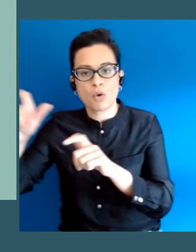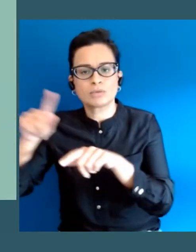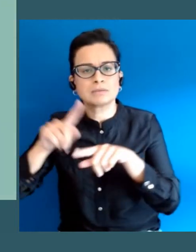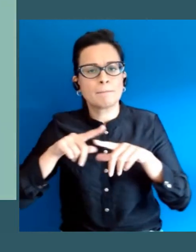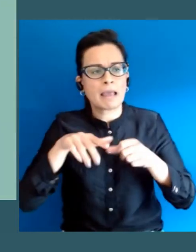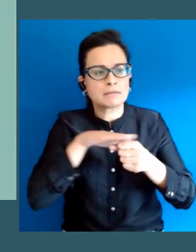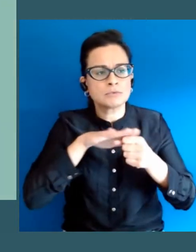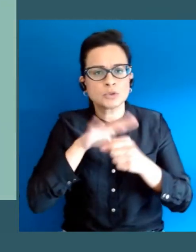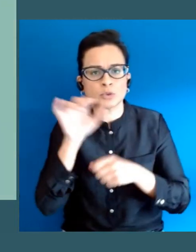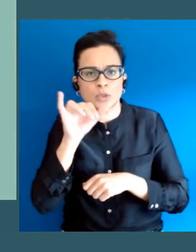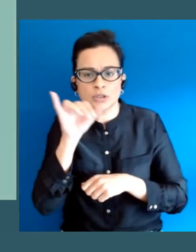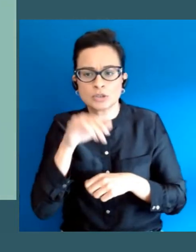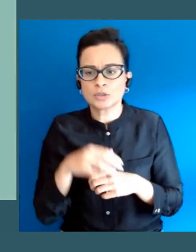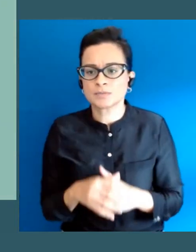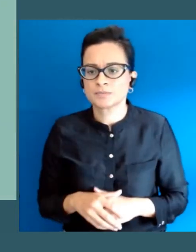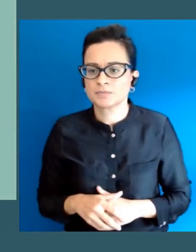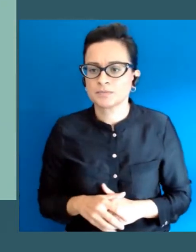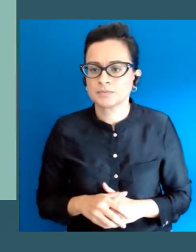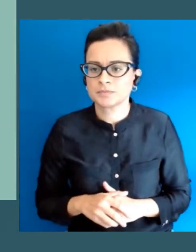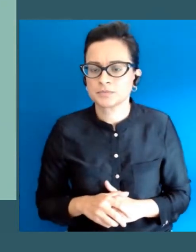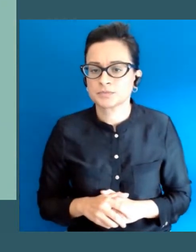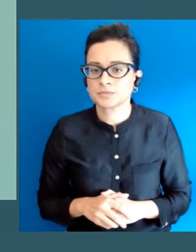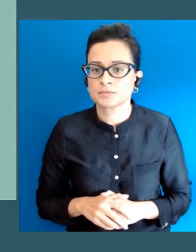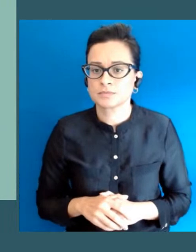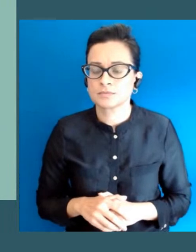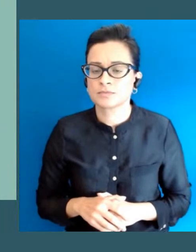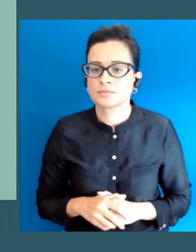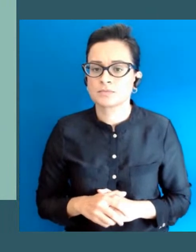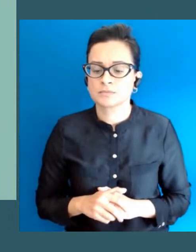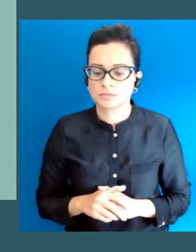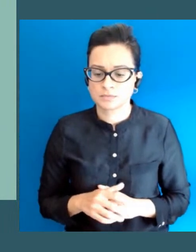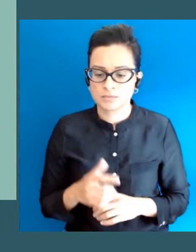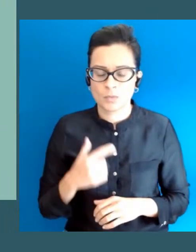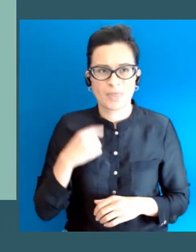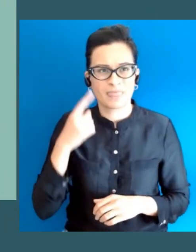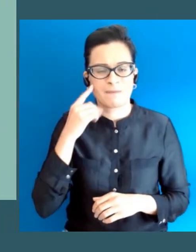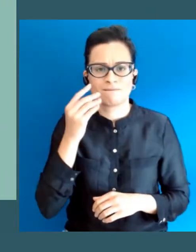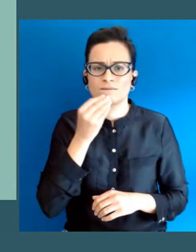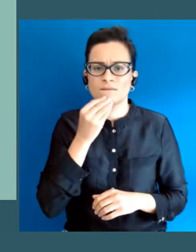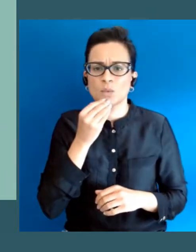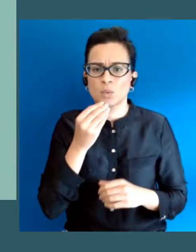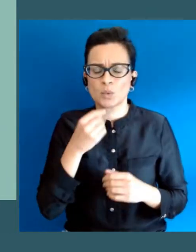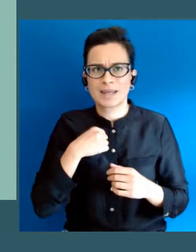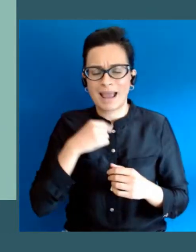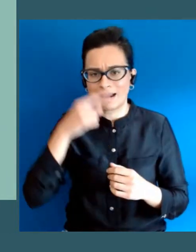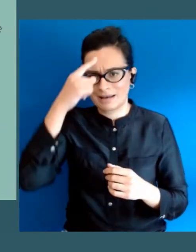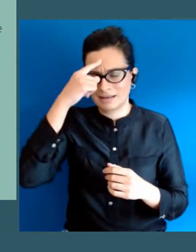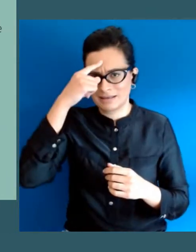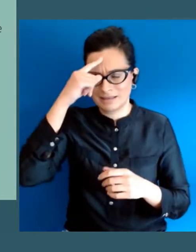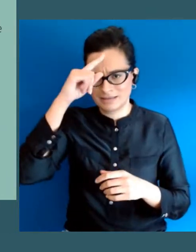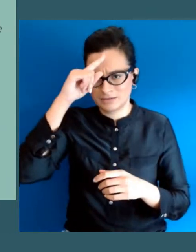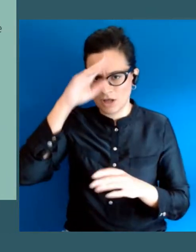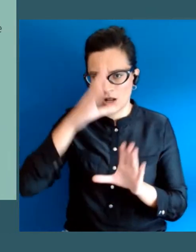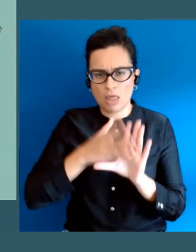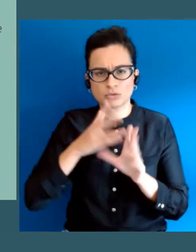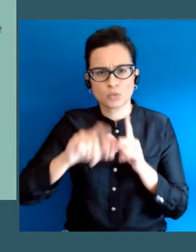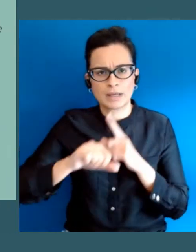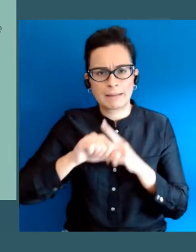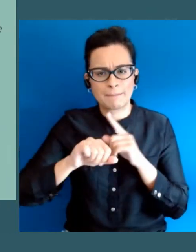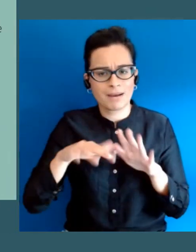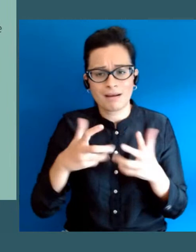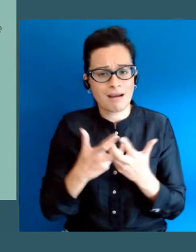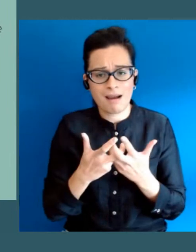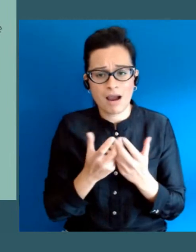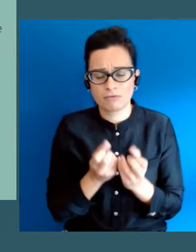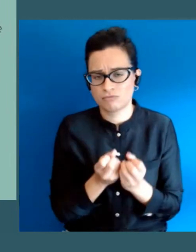So why do we think food allergy might impact on psychological well-being? Well, there's kind of several aspects which